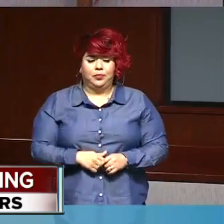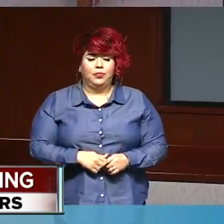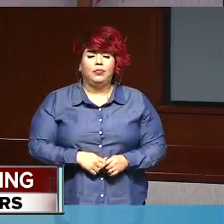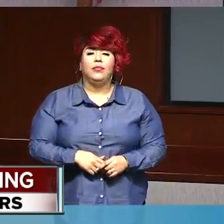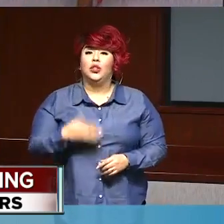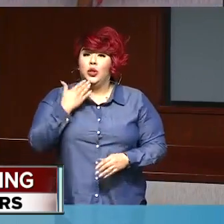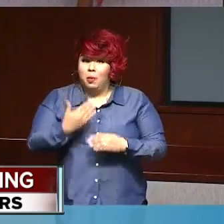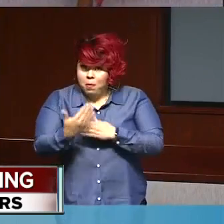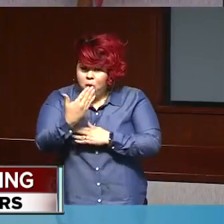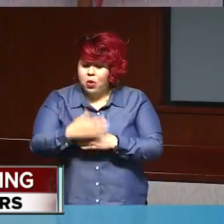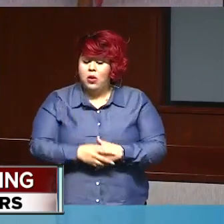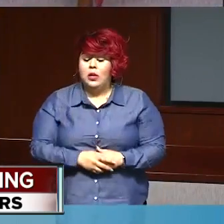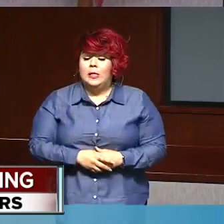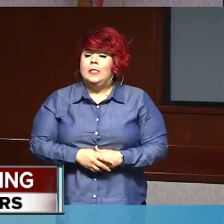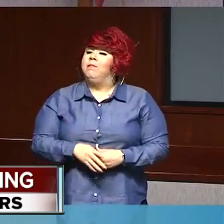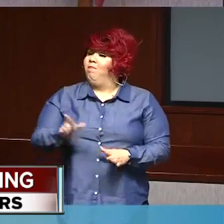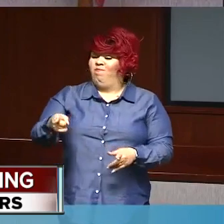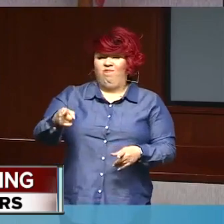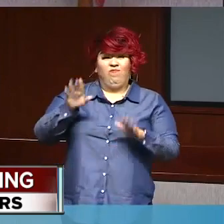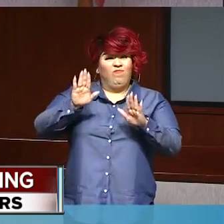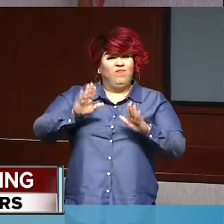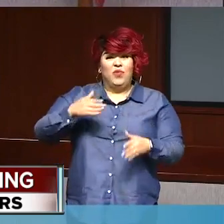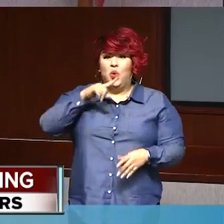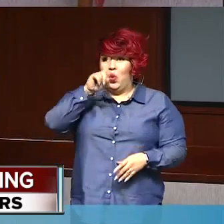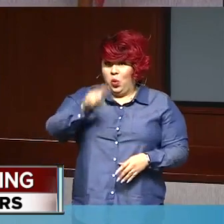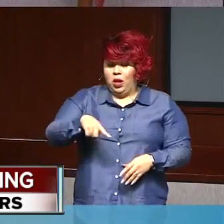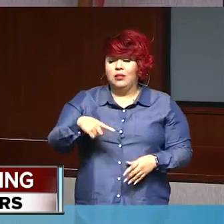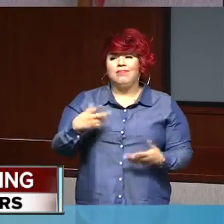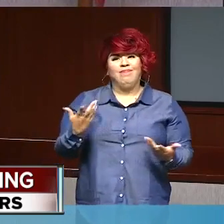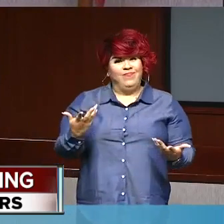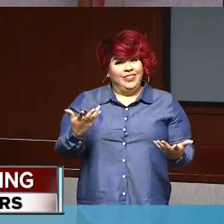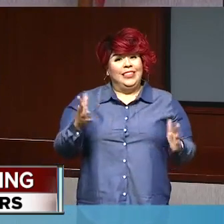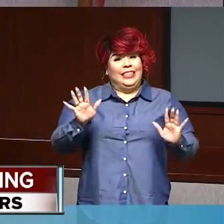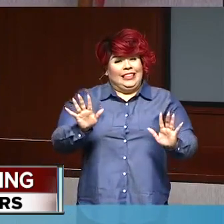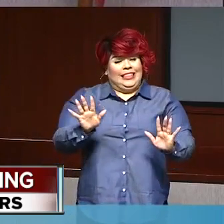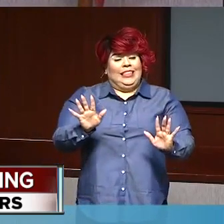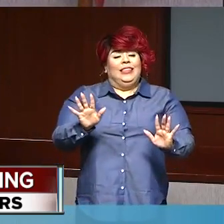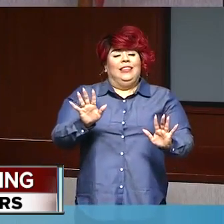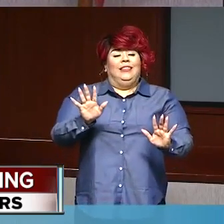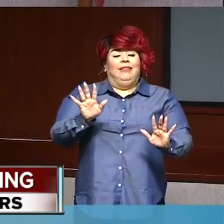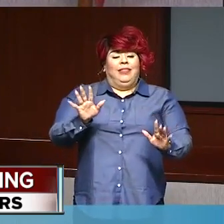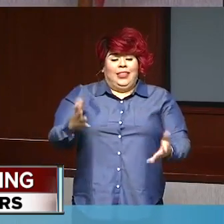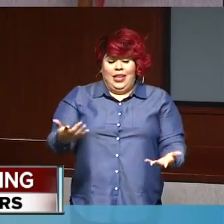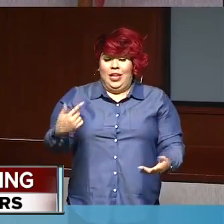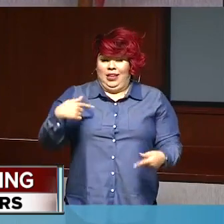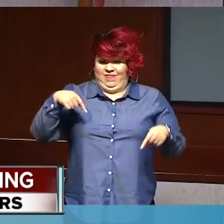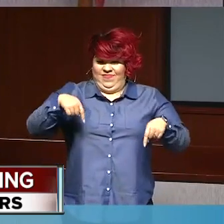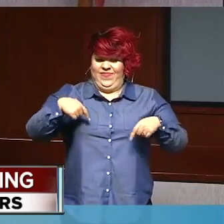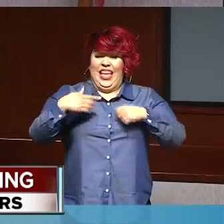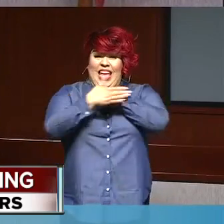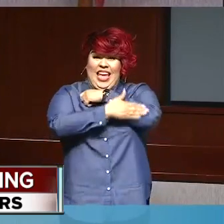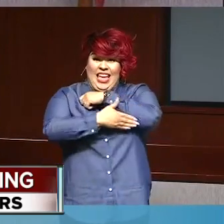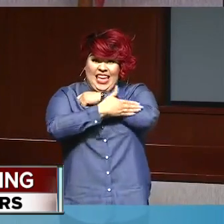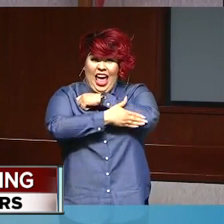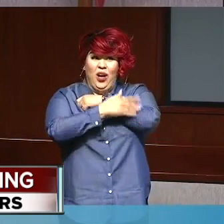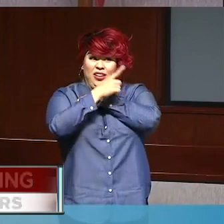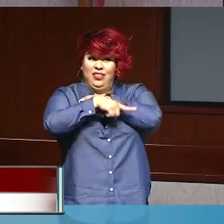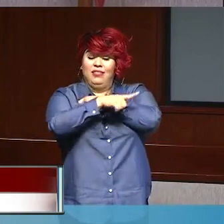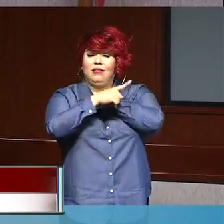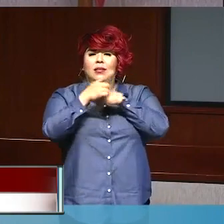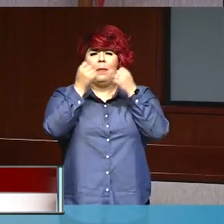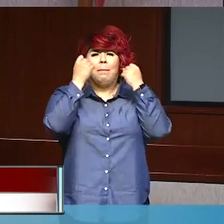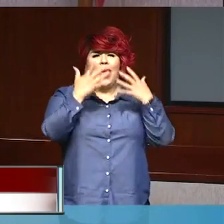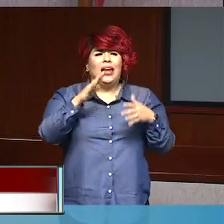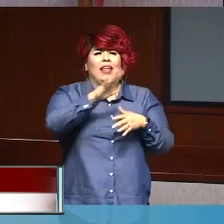Morning, Alex. It's a great question, and that's where the county has been dedicating a lot of their resources.